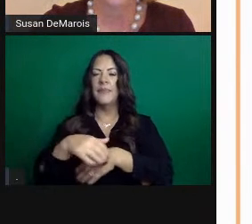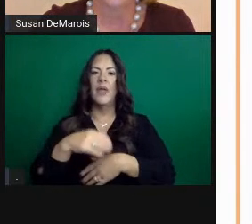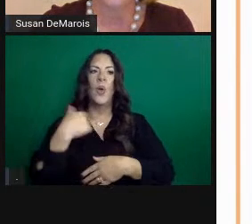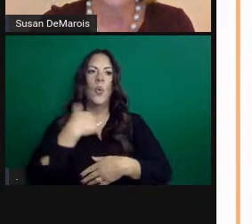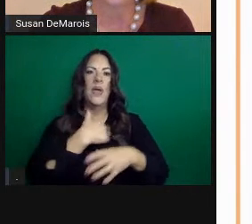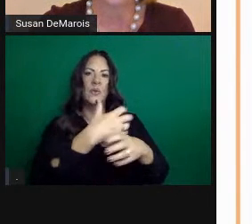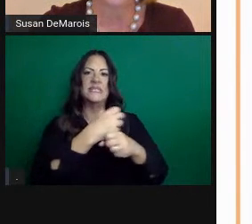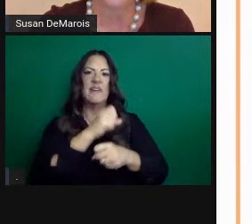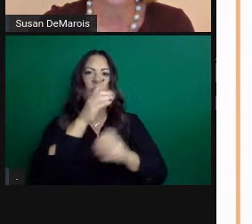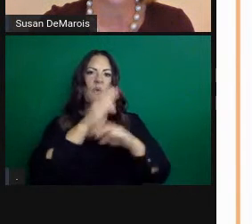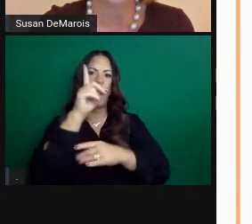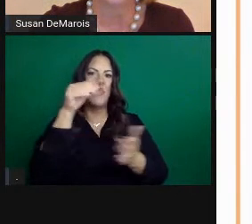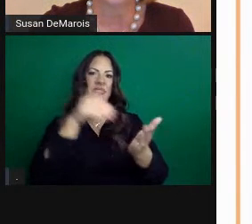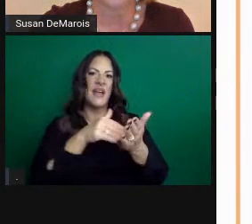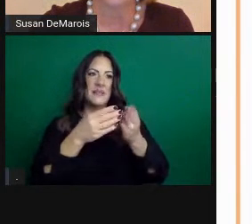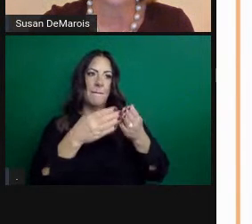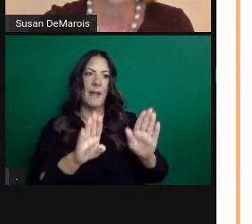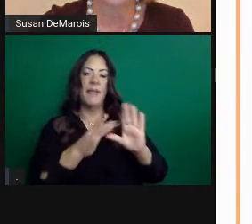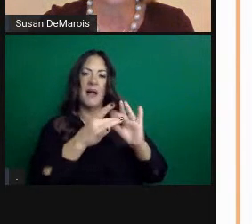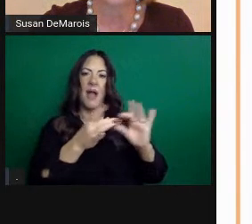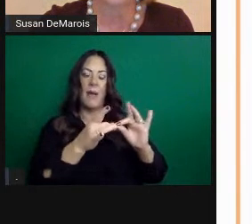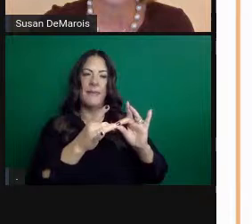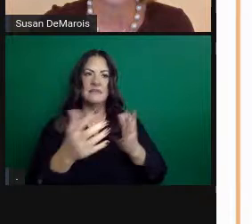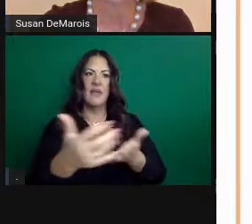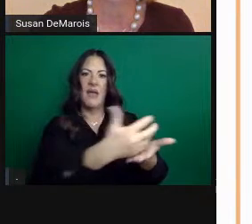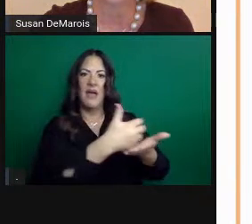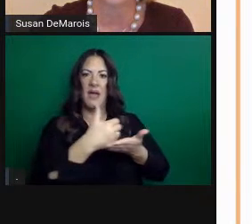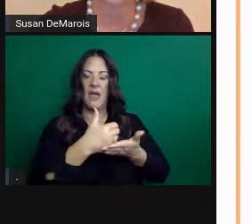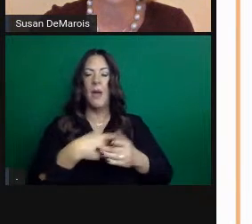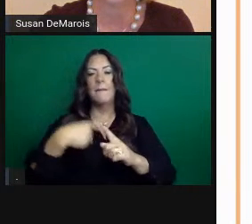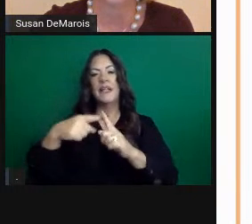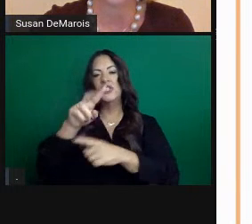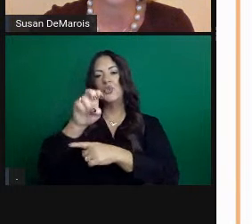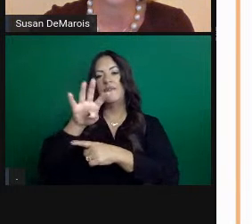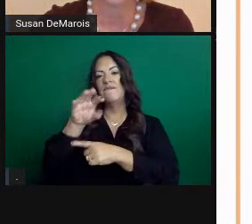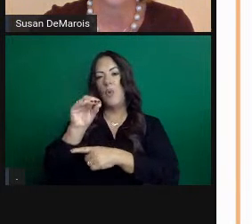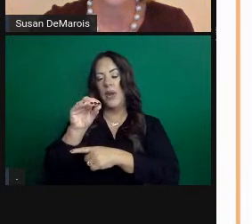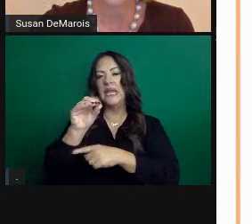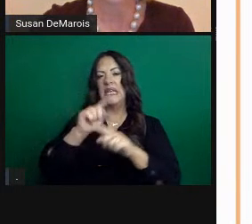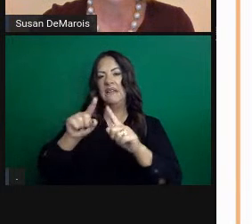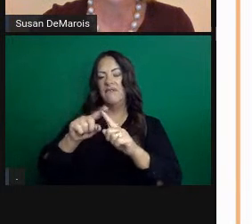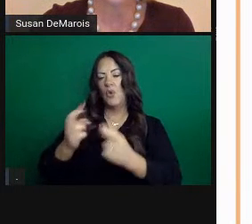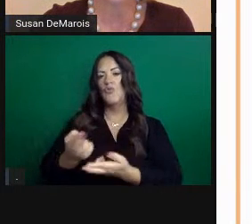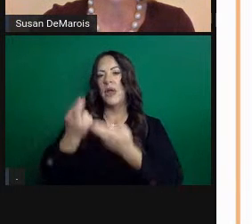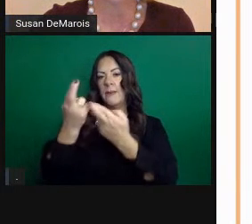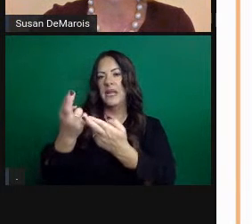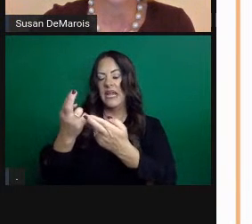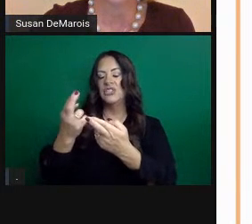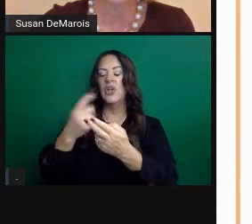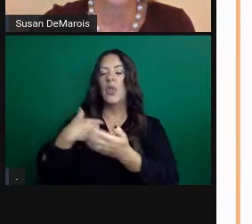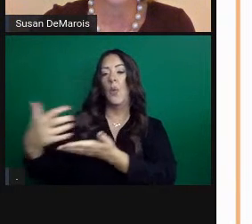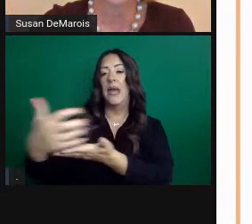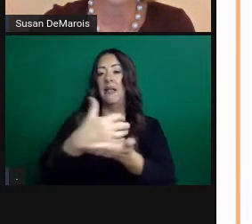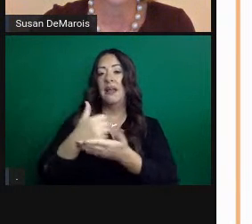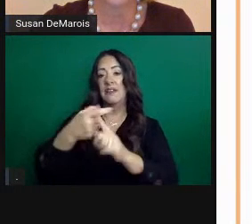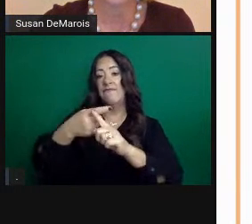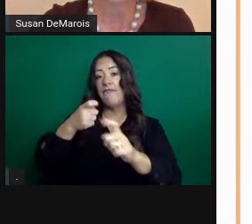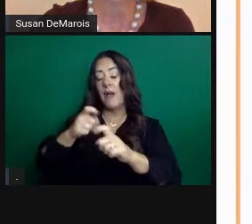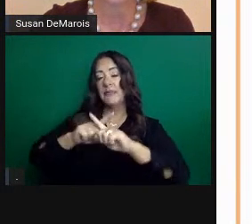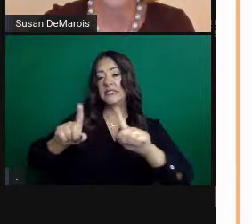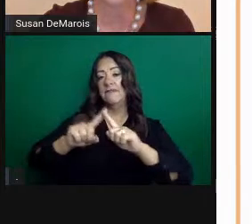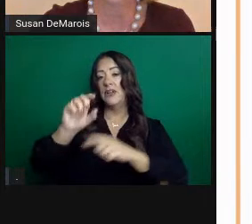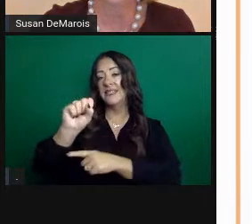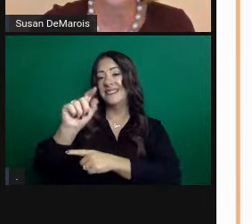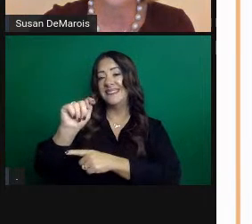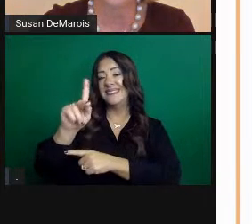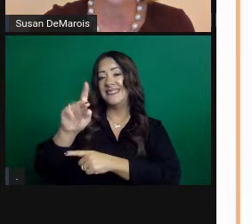administration, along with 240 policy recommendations from stakeholder groups. This not only informed the process,